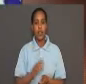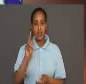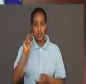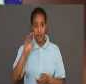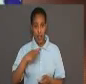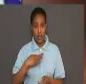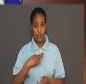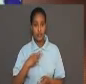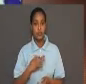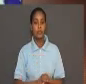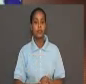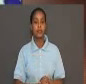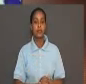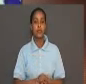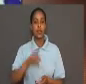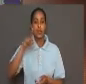nylon,